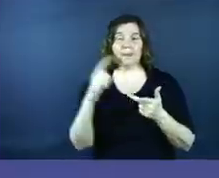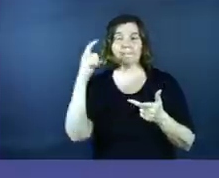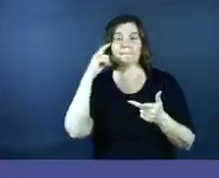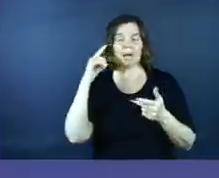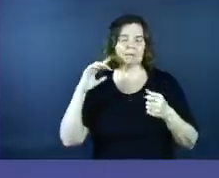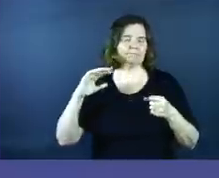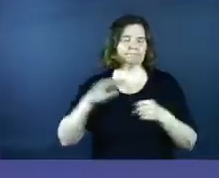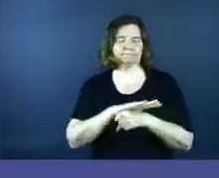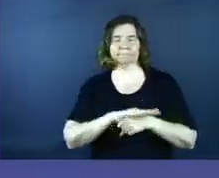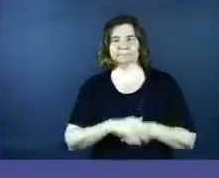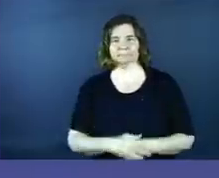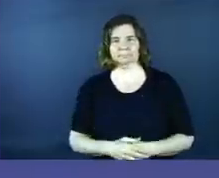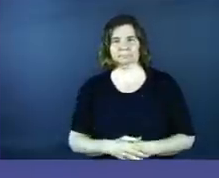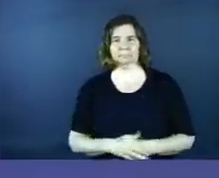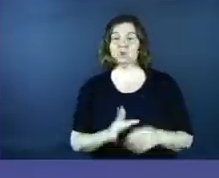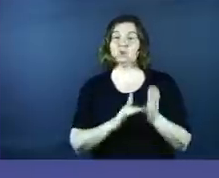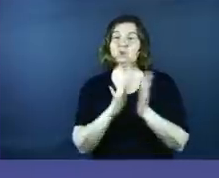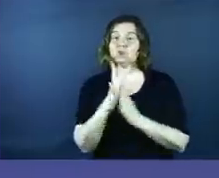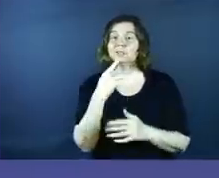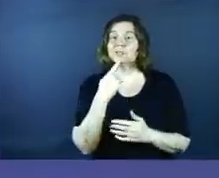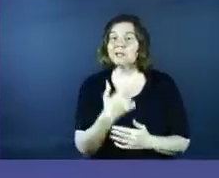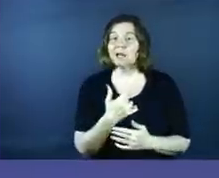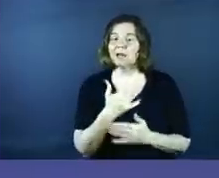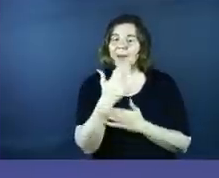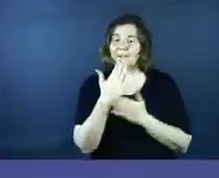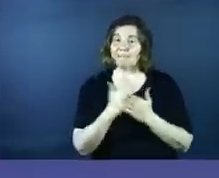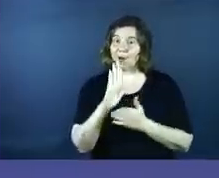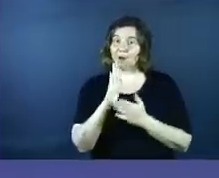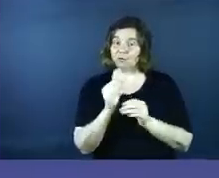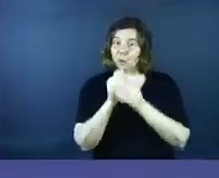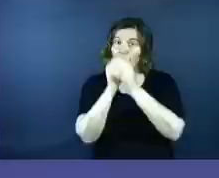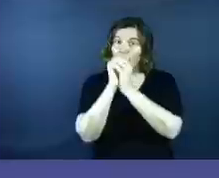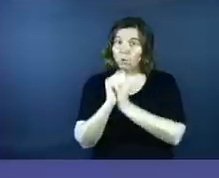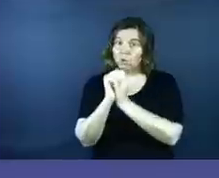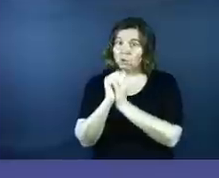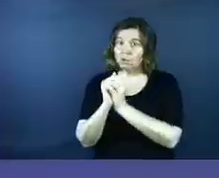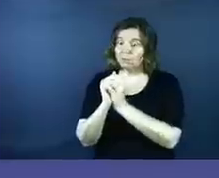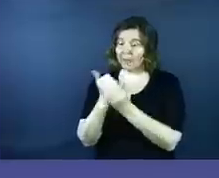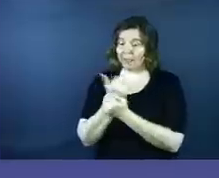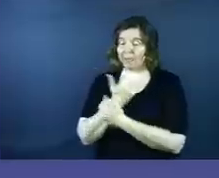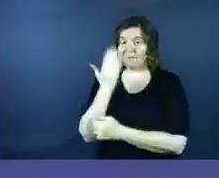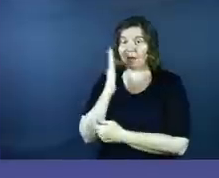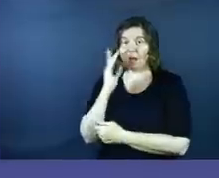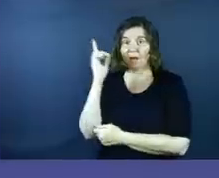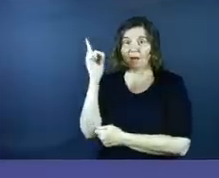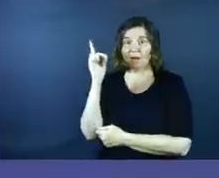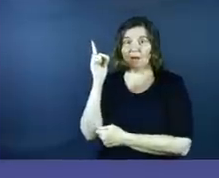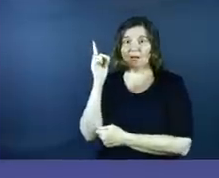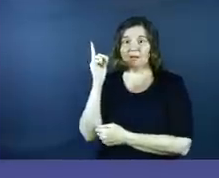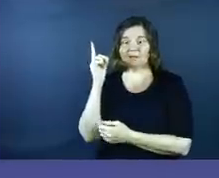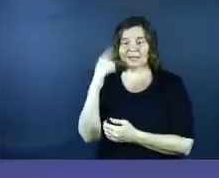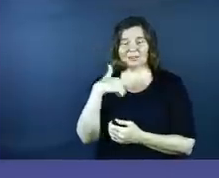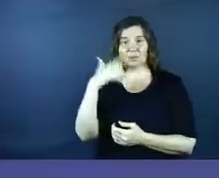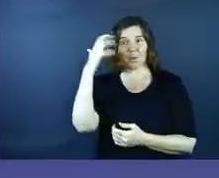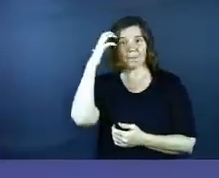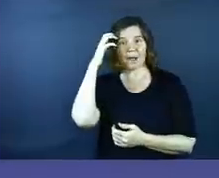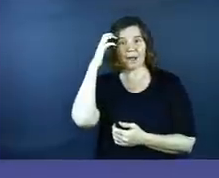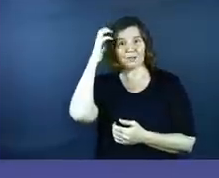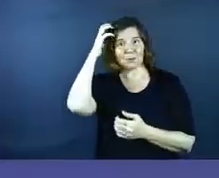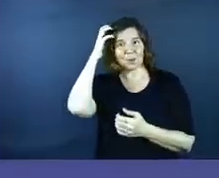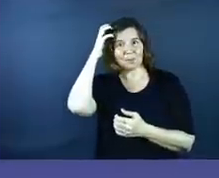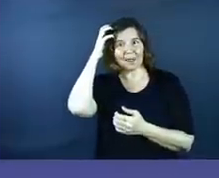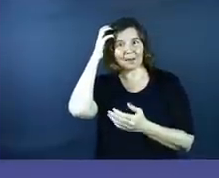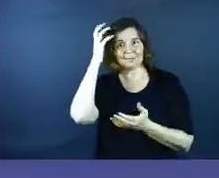mind." So Jesus says, part of your worship and you loving God is to bring your mind into